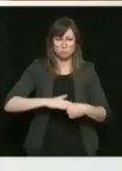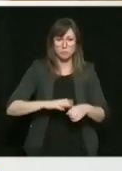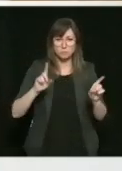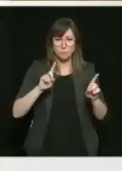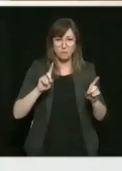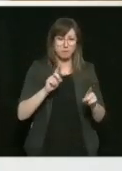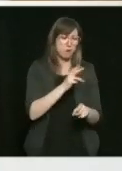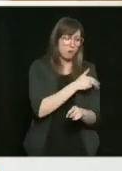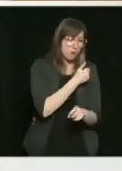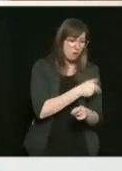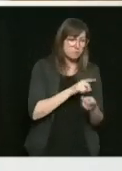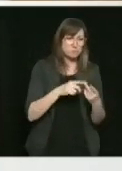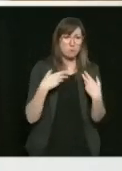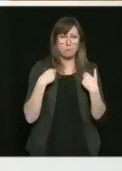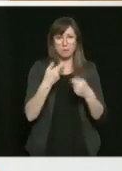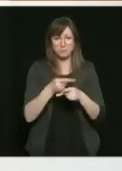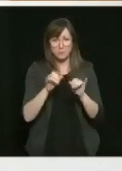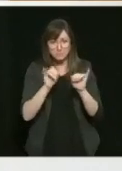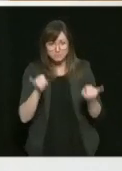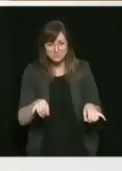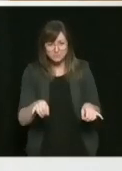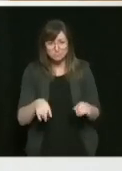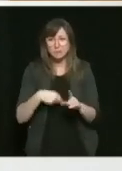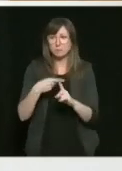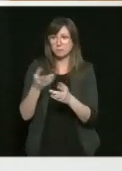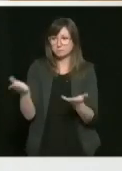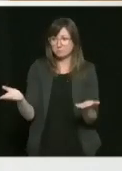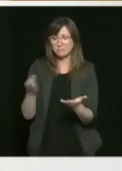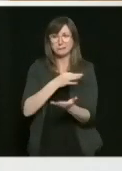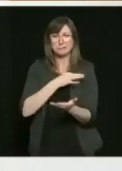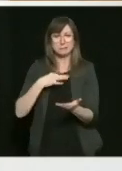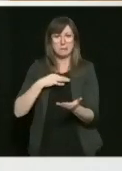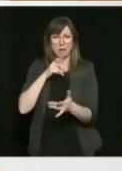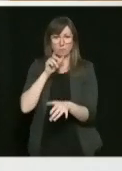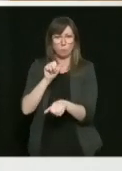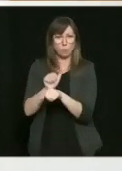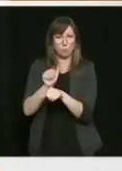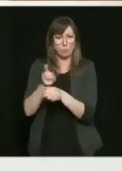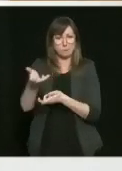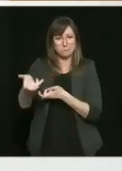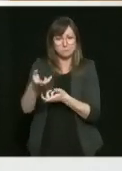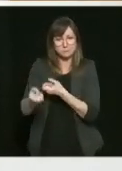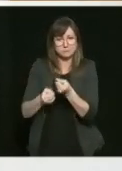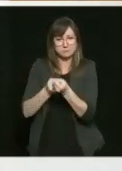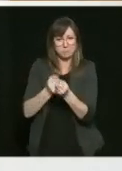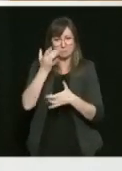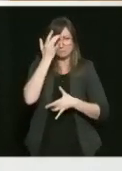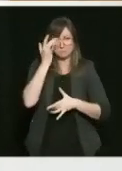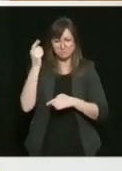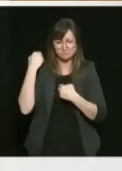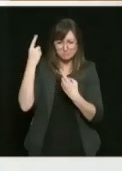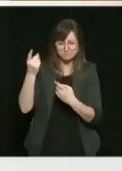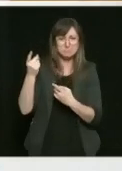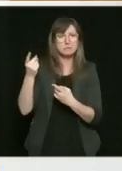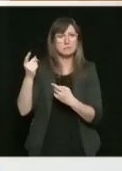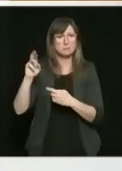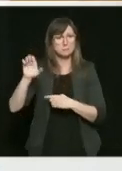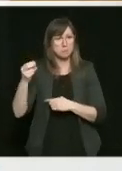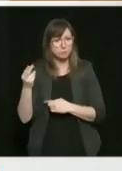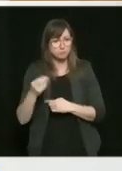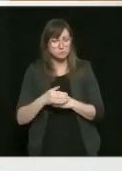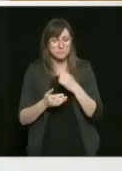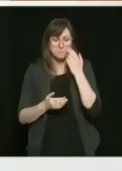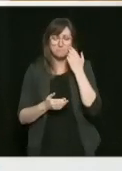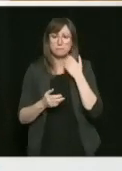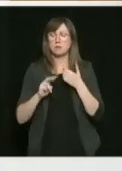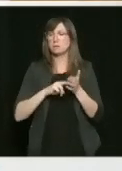health systems, as well as the health workers that have been responding to this crisis for many months. So we need to keep telling